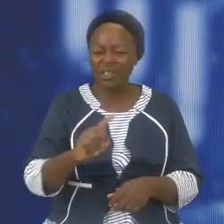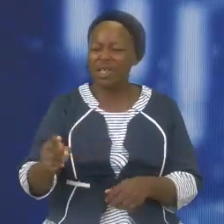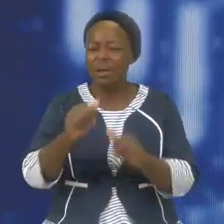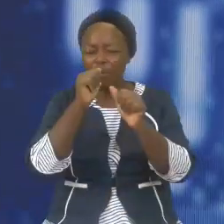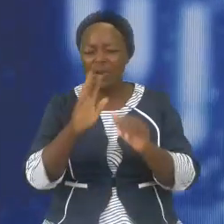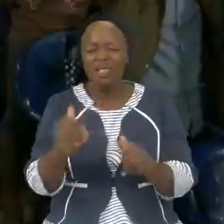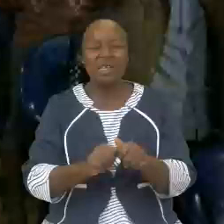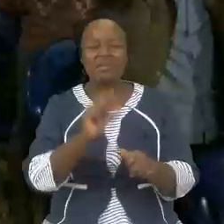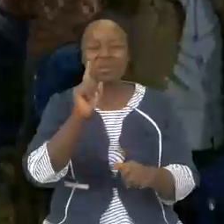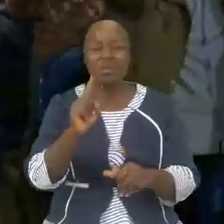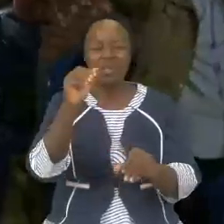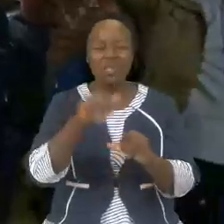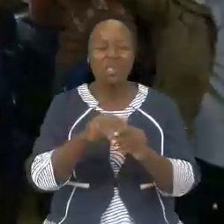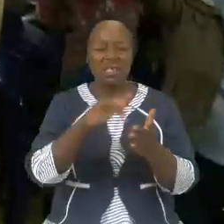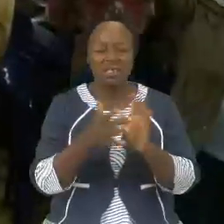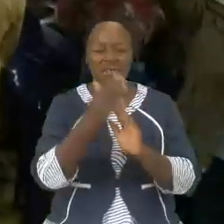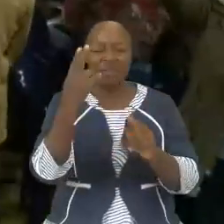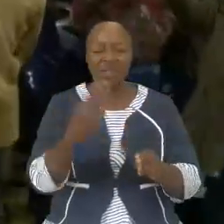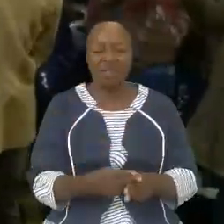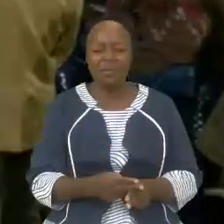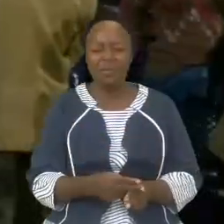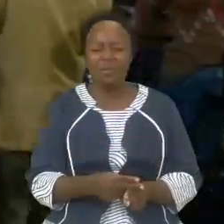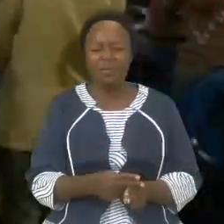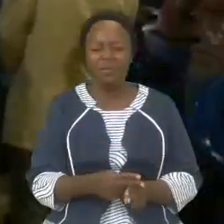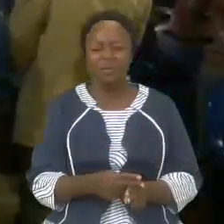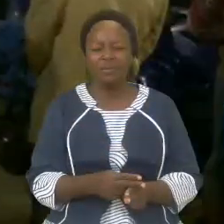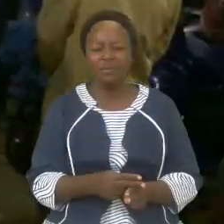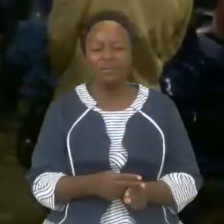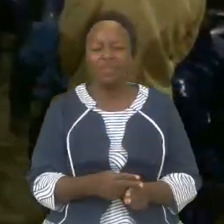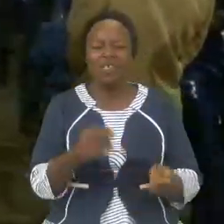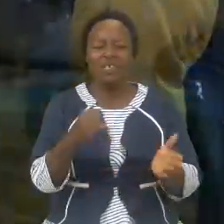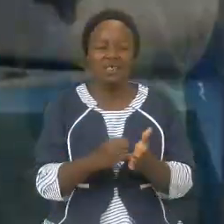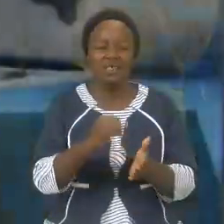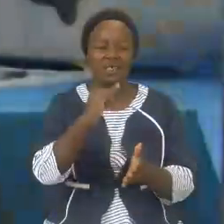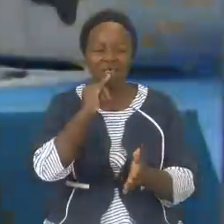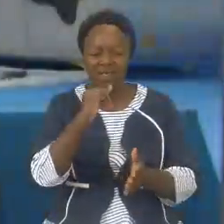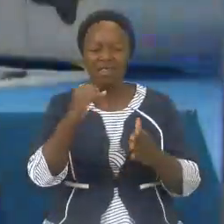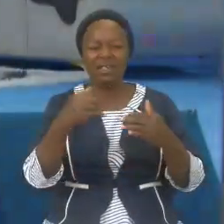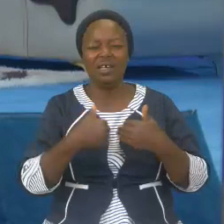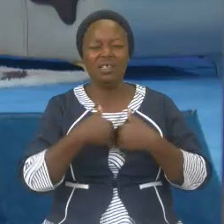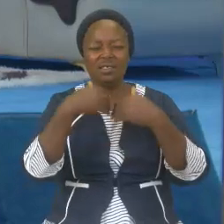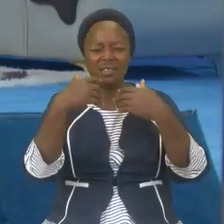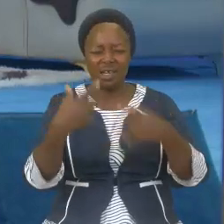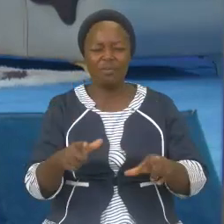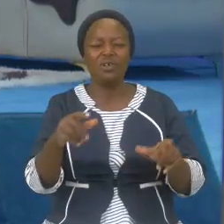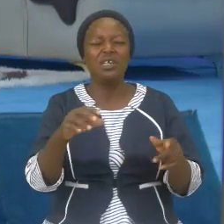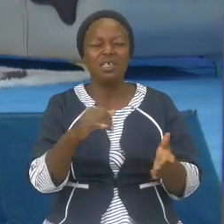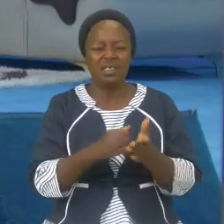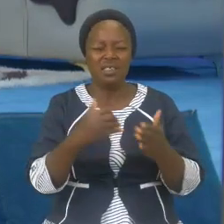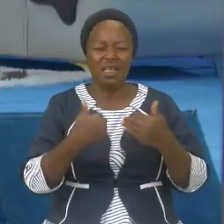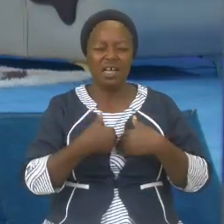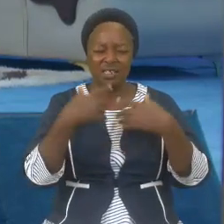everyone in Jesus' name. It is done. So be it in your